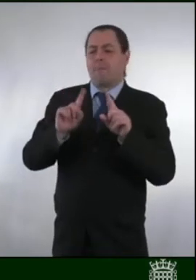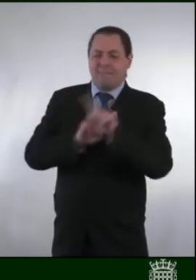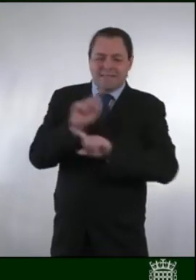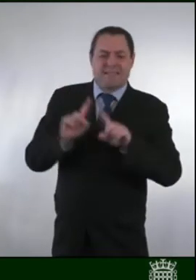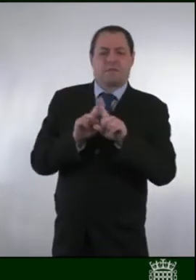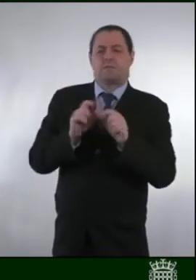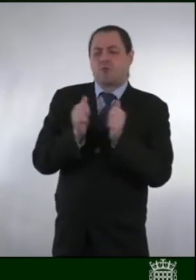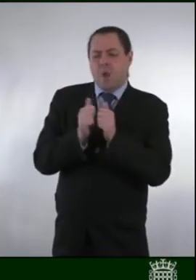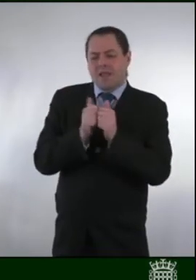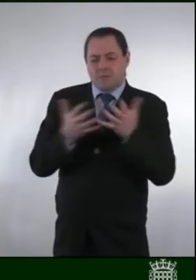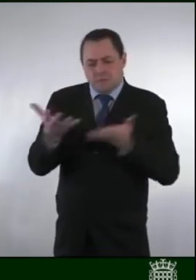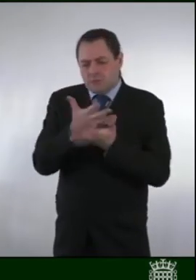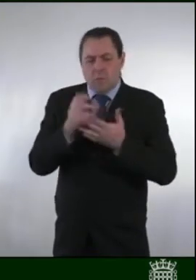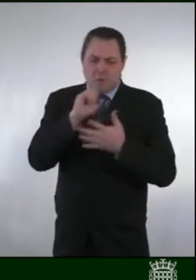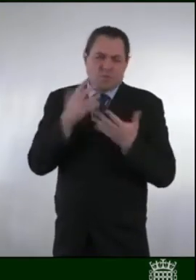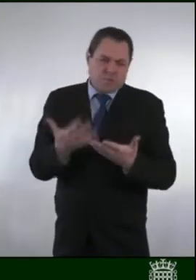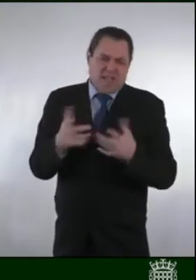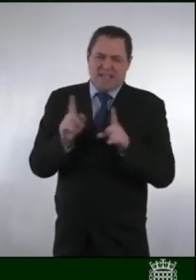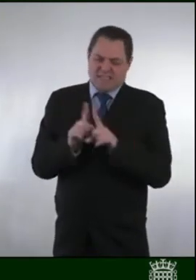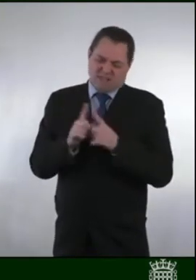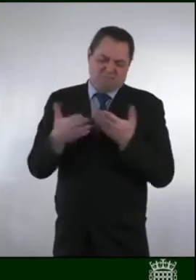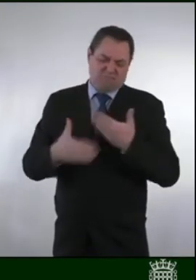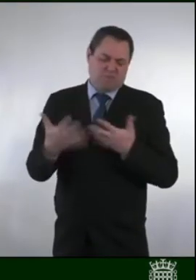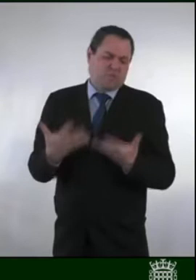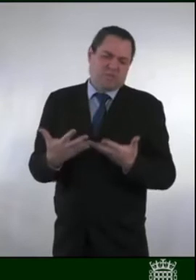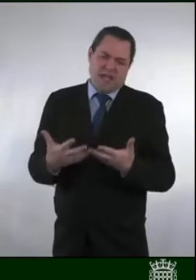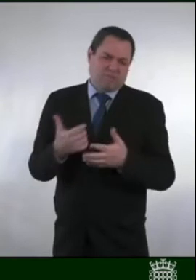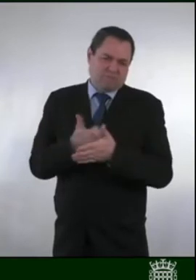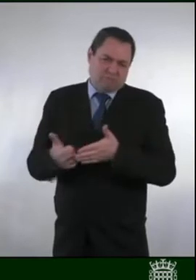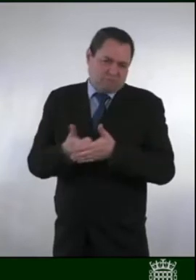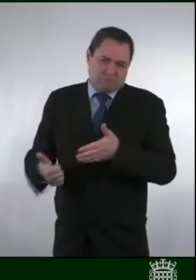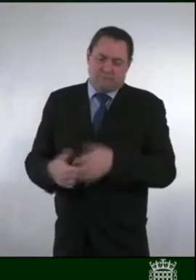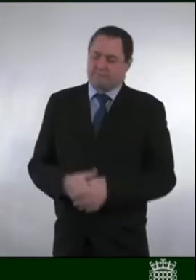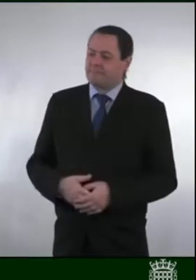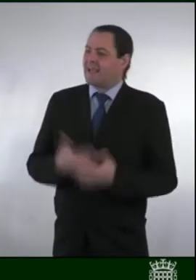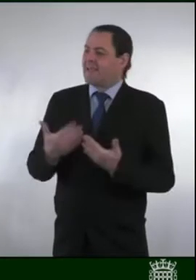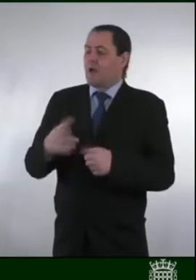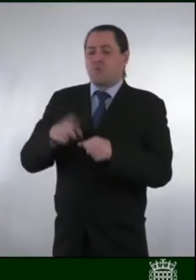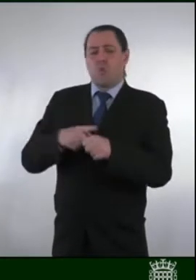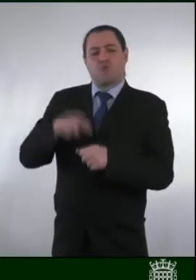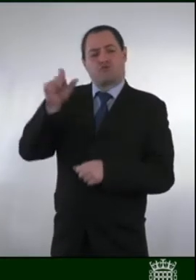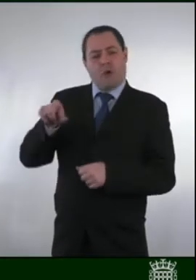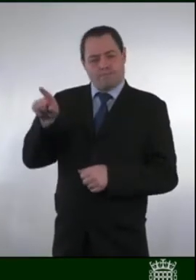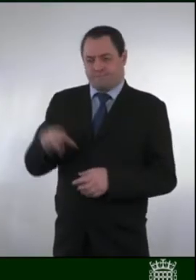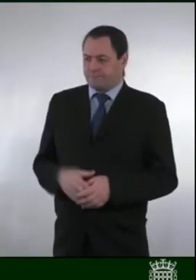have further such meetings later today. Right, let's head up to Yorkshire with Alex Shelbrooke. Alex Shelbrooke.